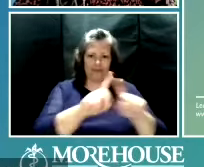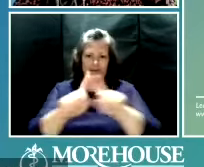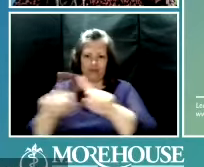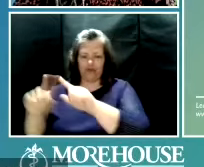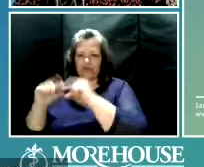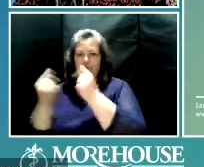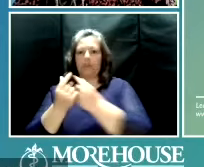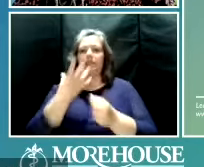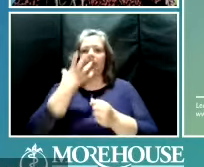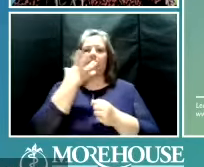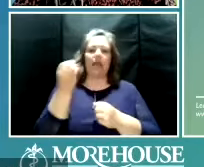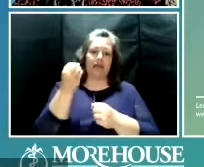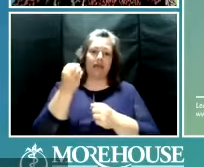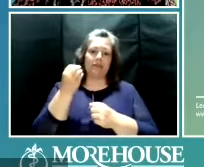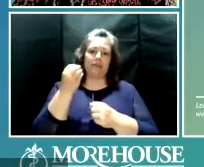across